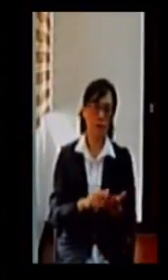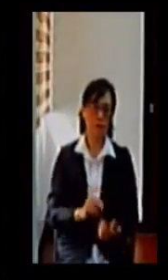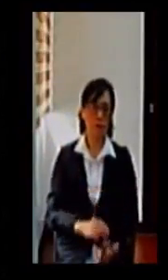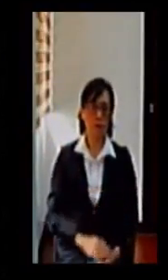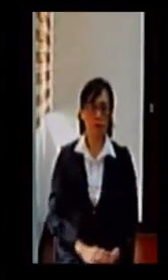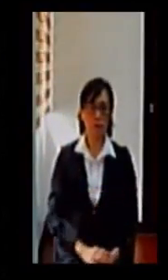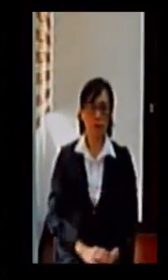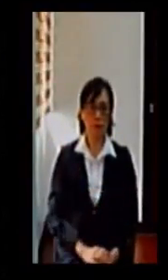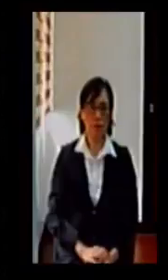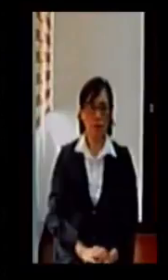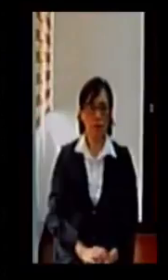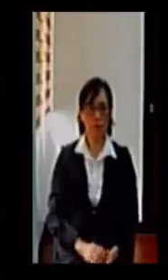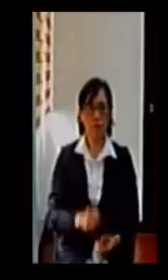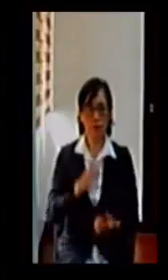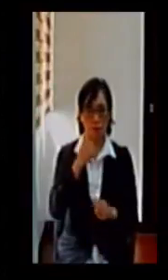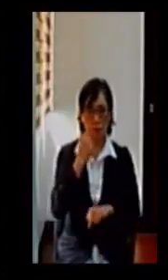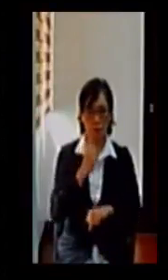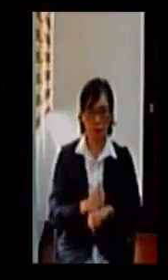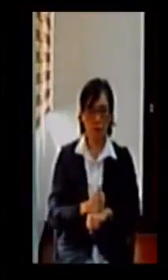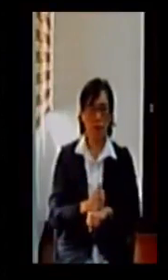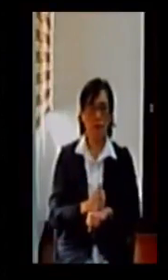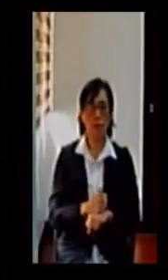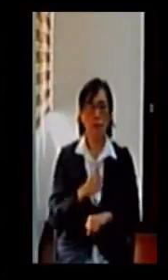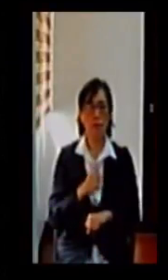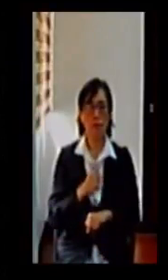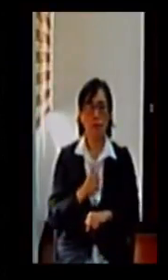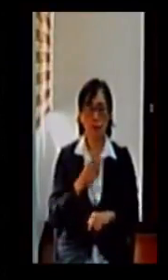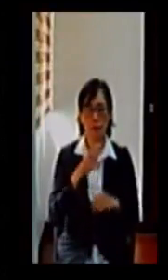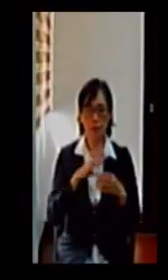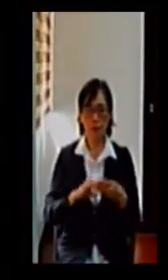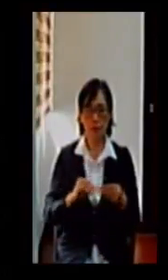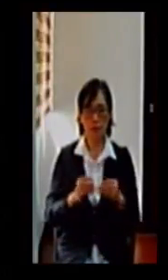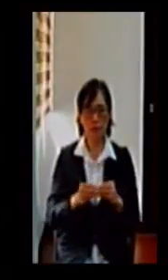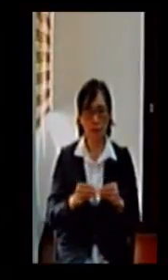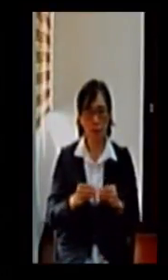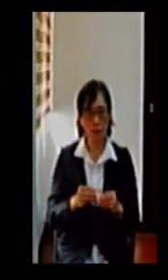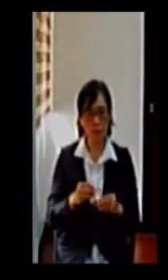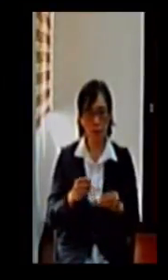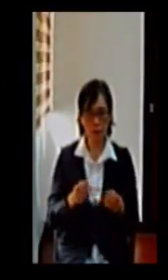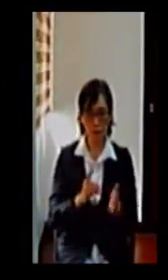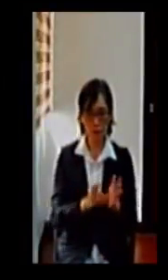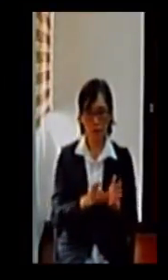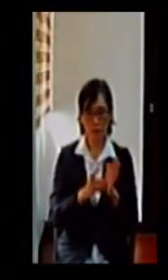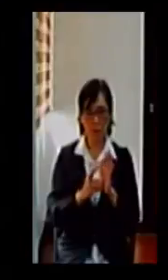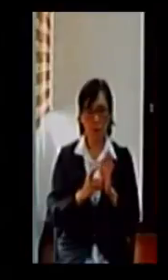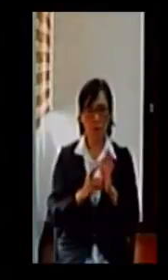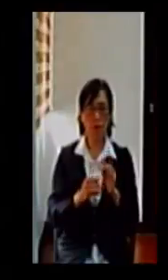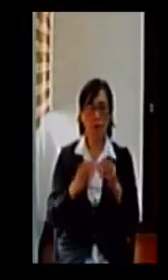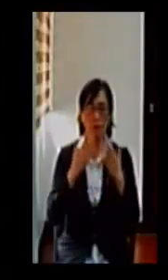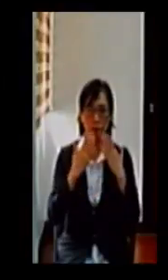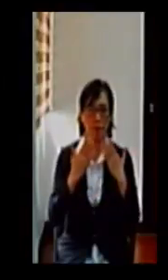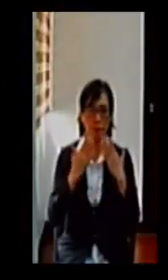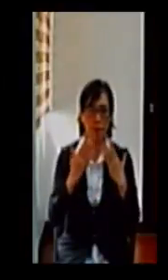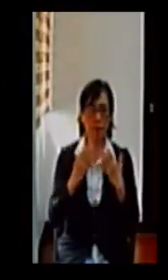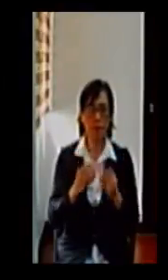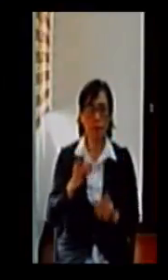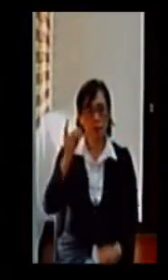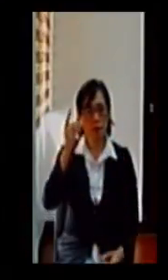myself. Do you confirm and affirm the statements you mentioned in these documents? Yes, I confirm them. Thank you, Dr. Maliari.